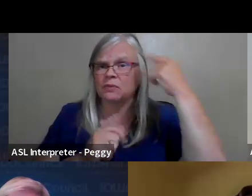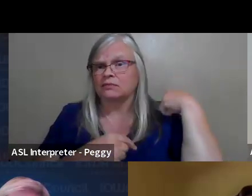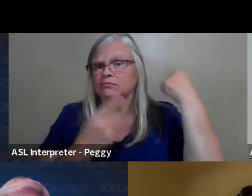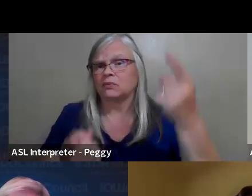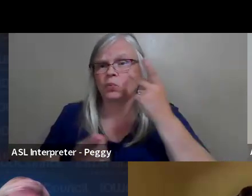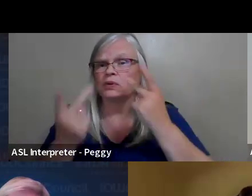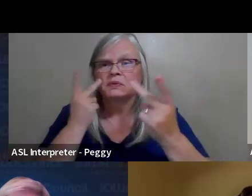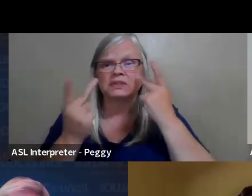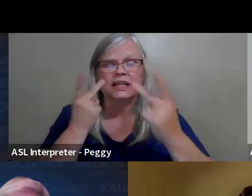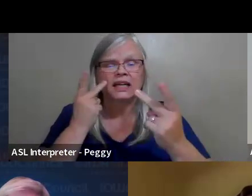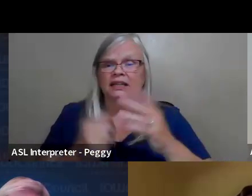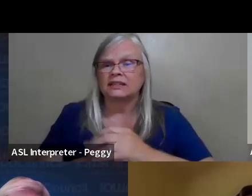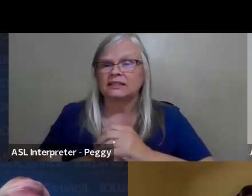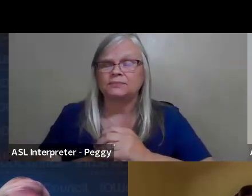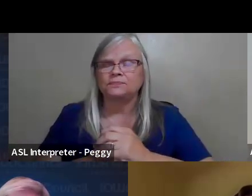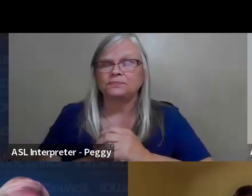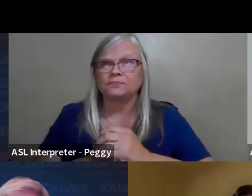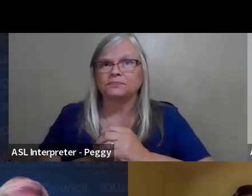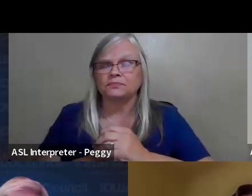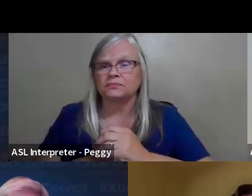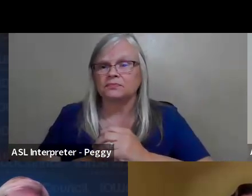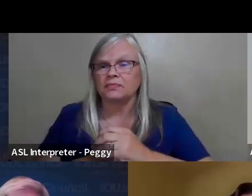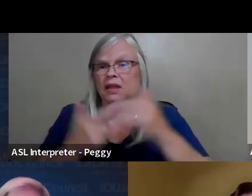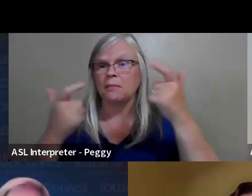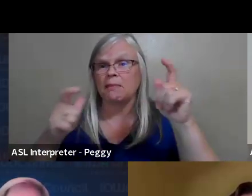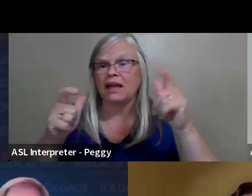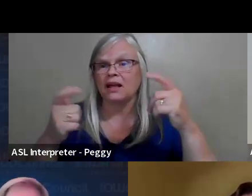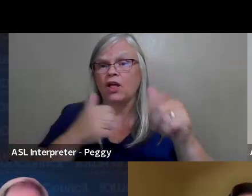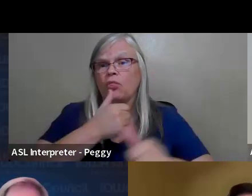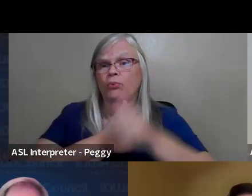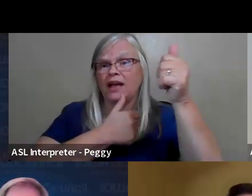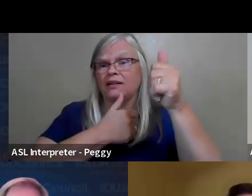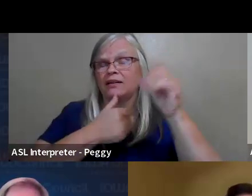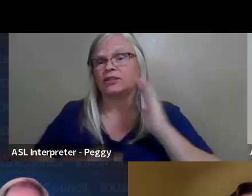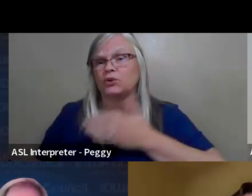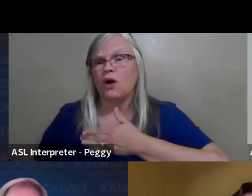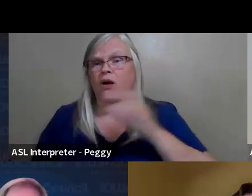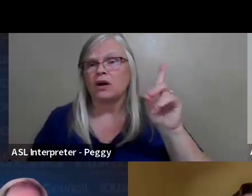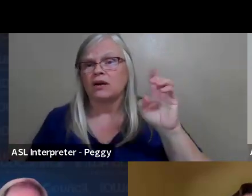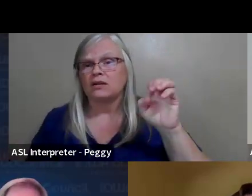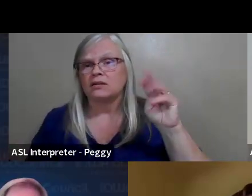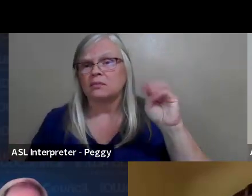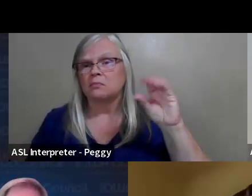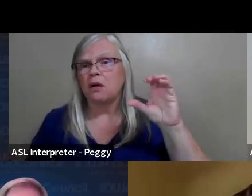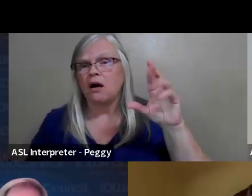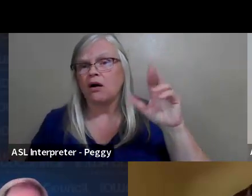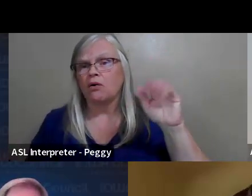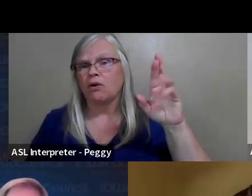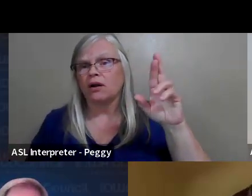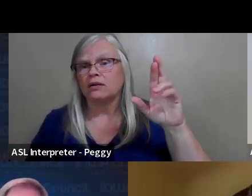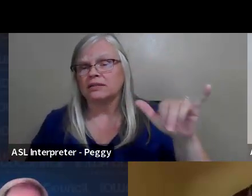fact, one of the biggest threats to our democracy. This particular